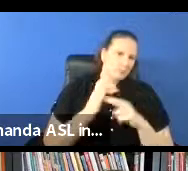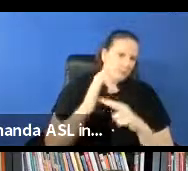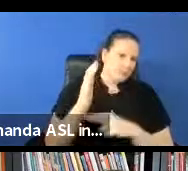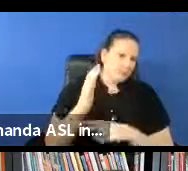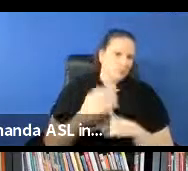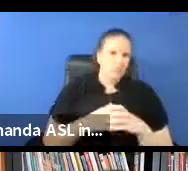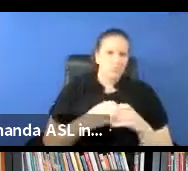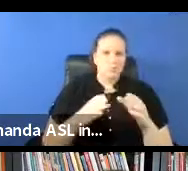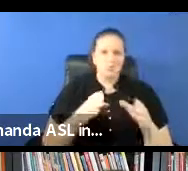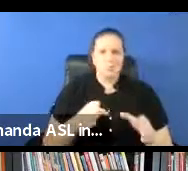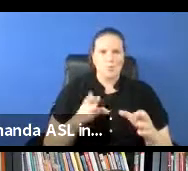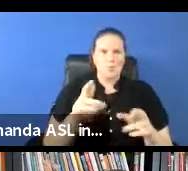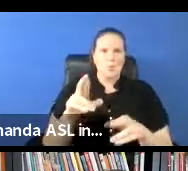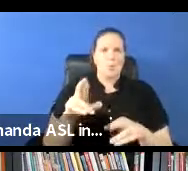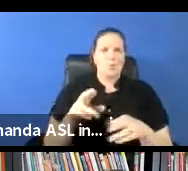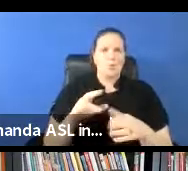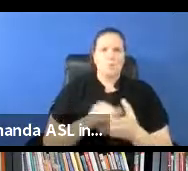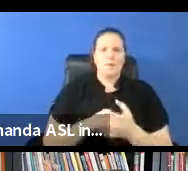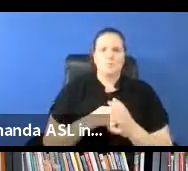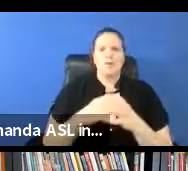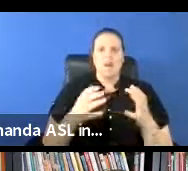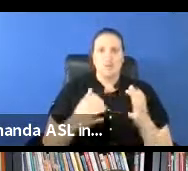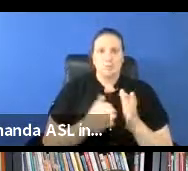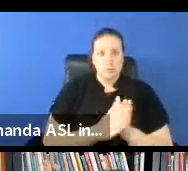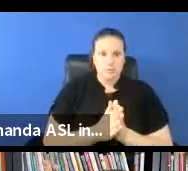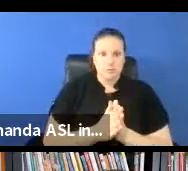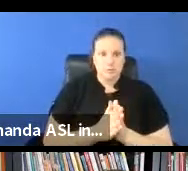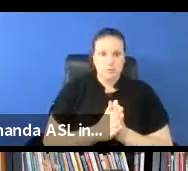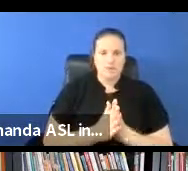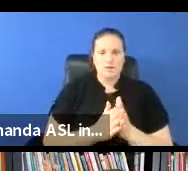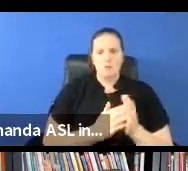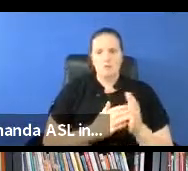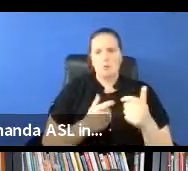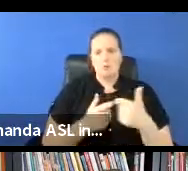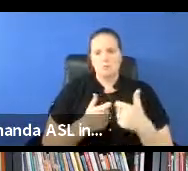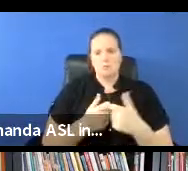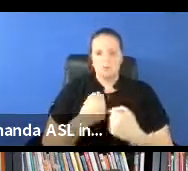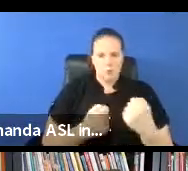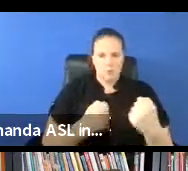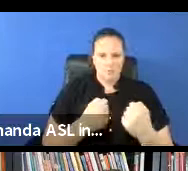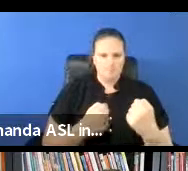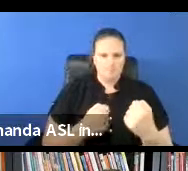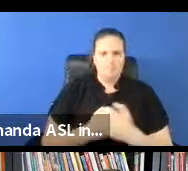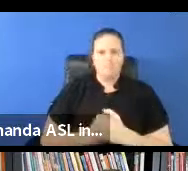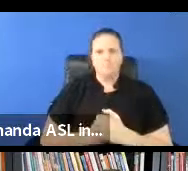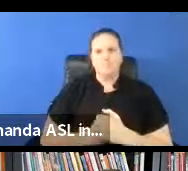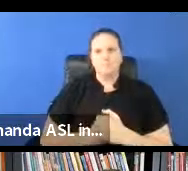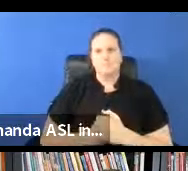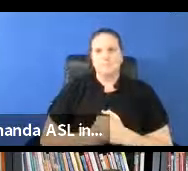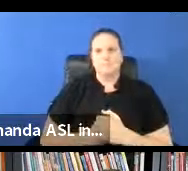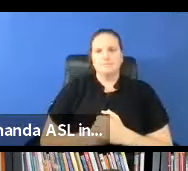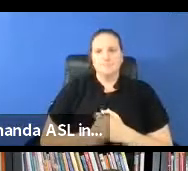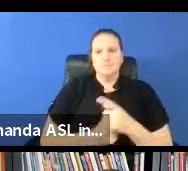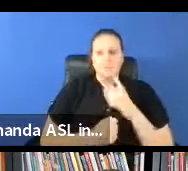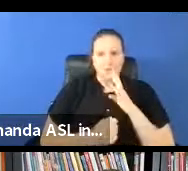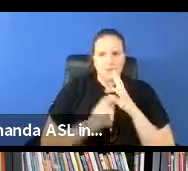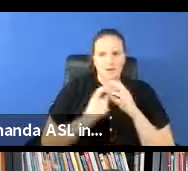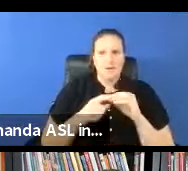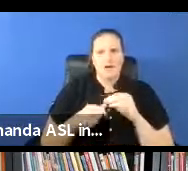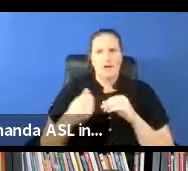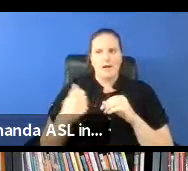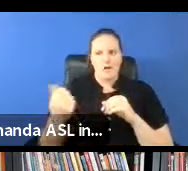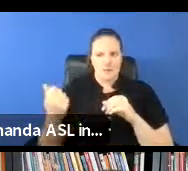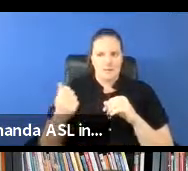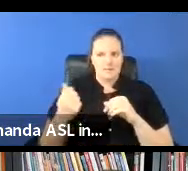of road that are doing a lot to incentivize electric vehicles. And I think you talked about some